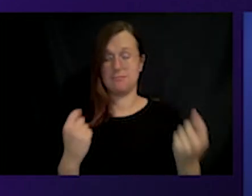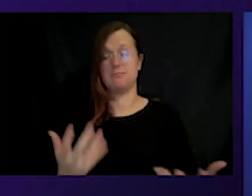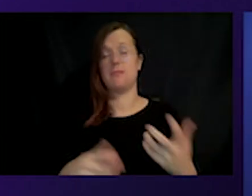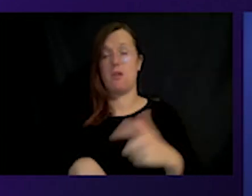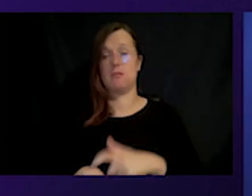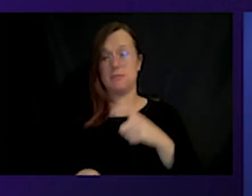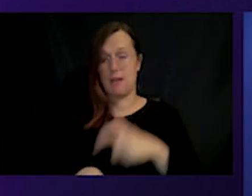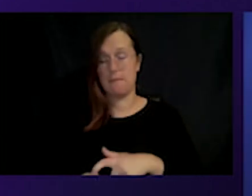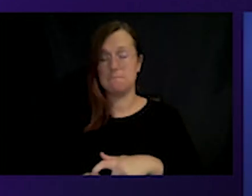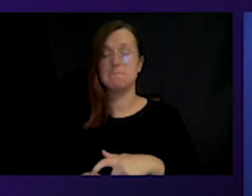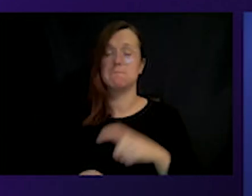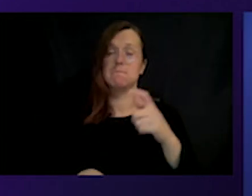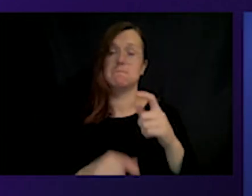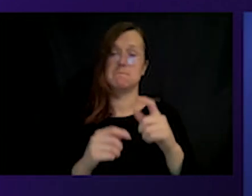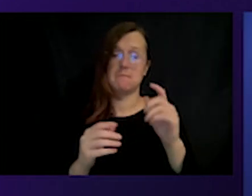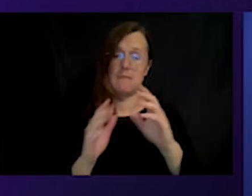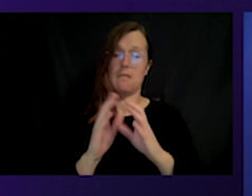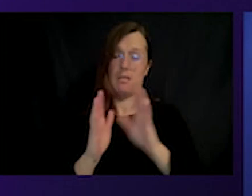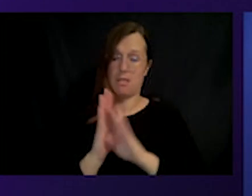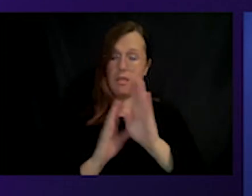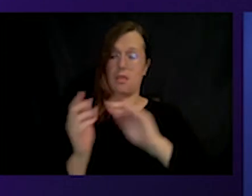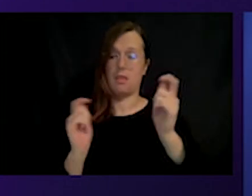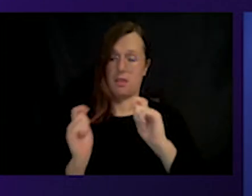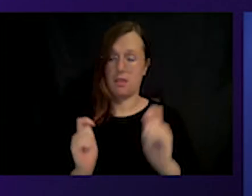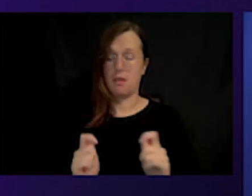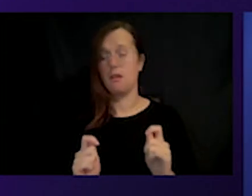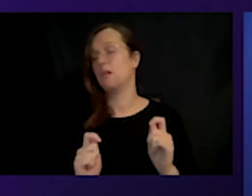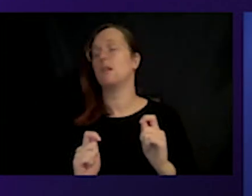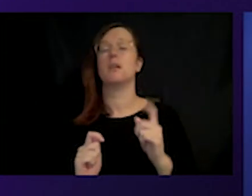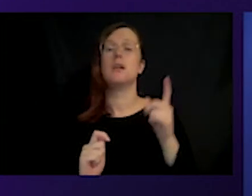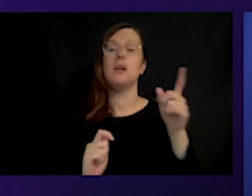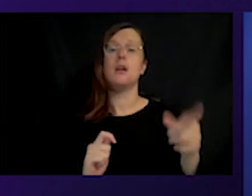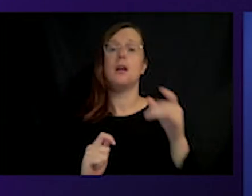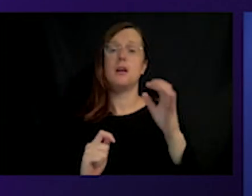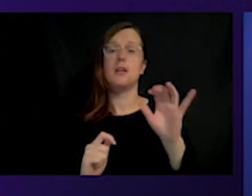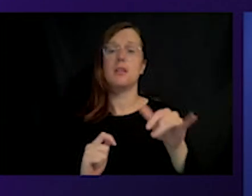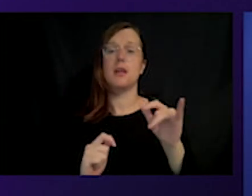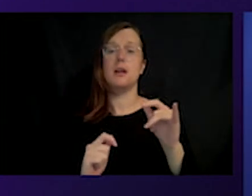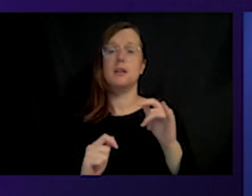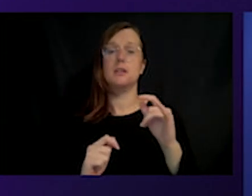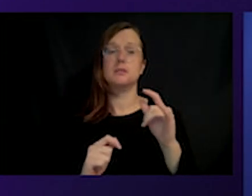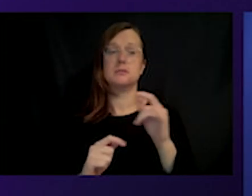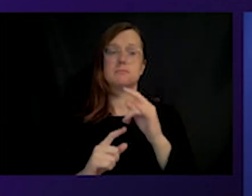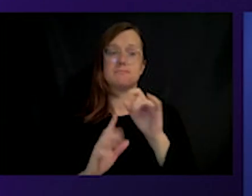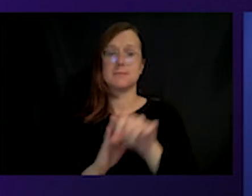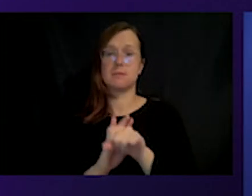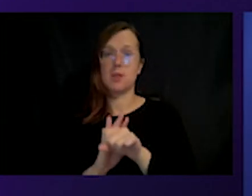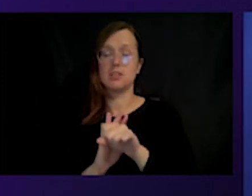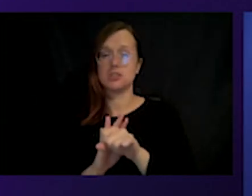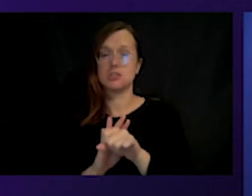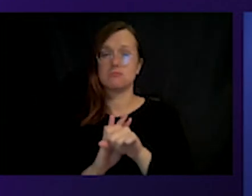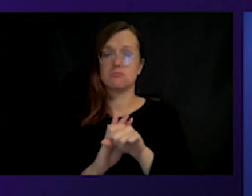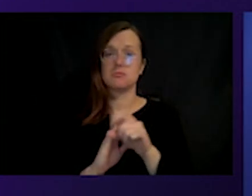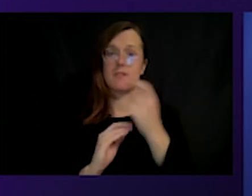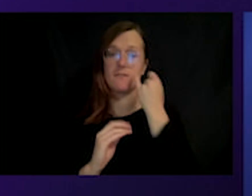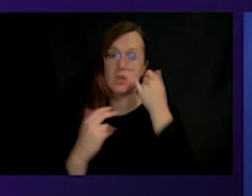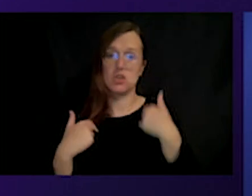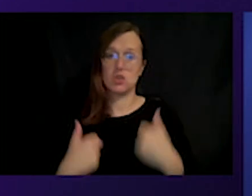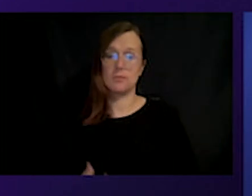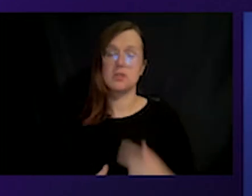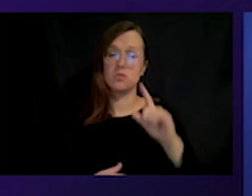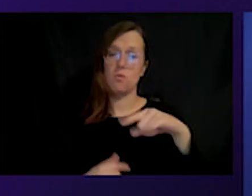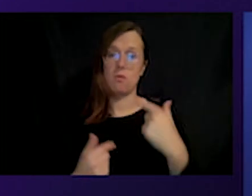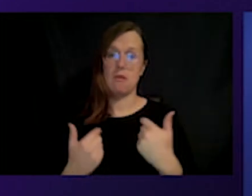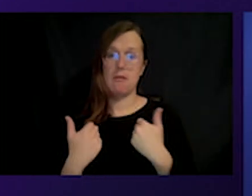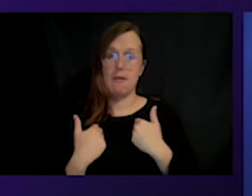a machine learning algorithm that can approximate that simulation result. So for human, you only look at a very